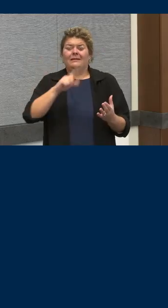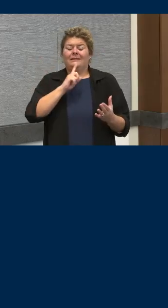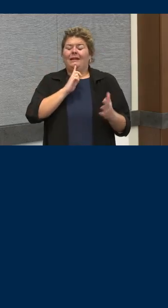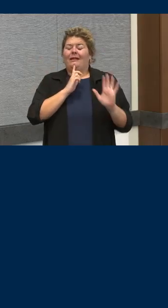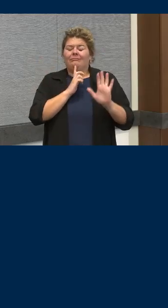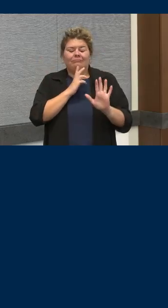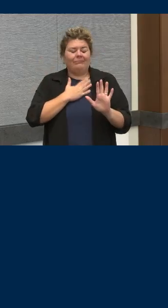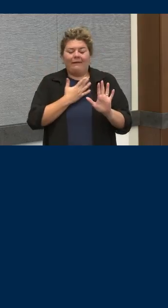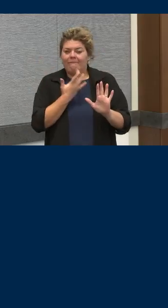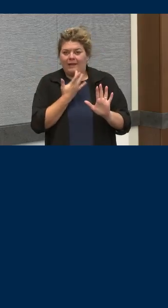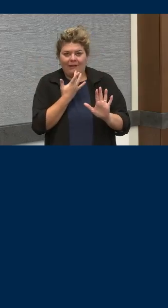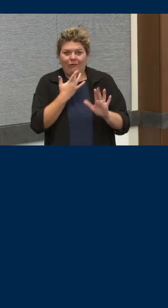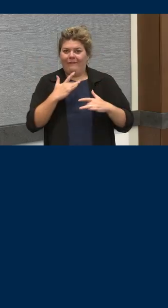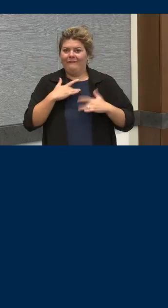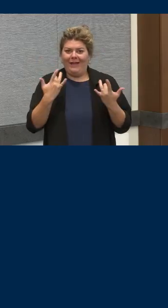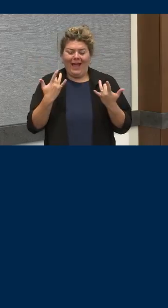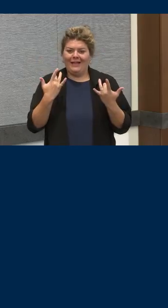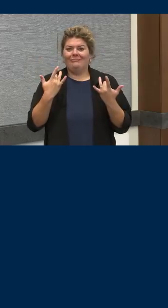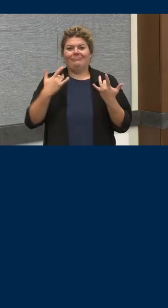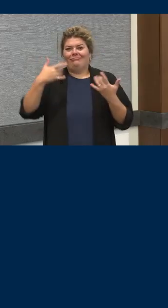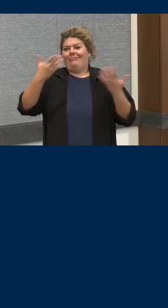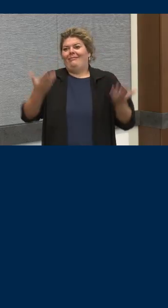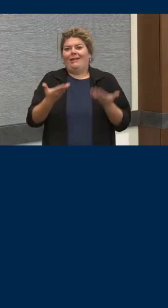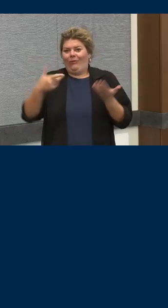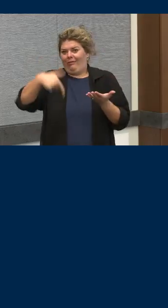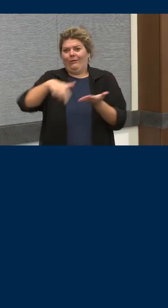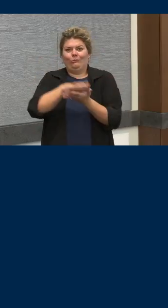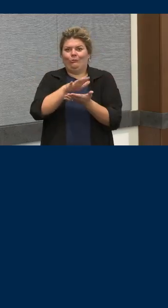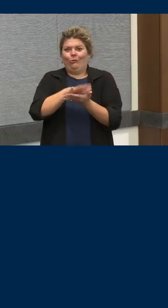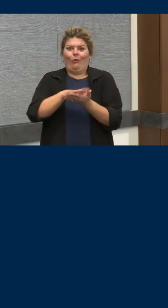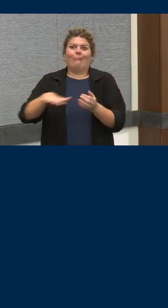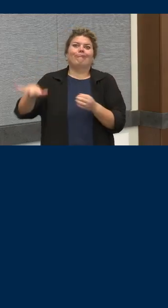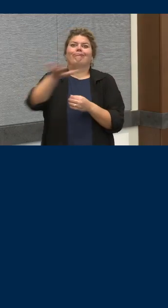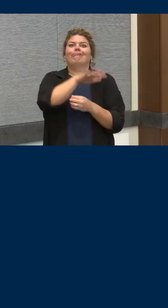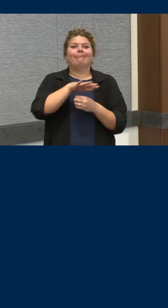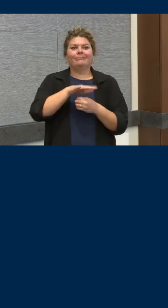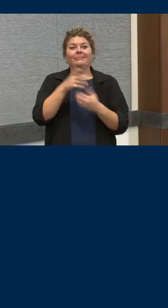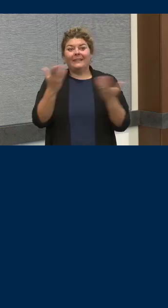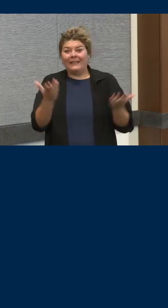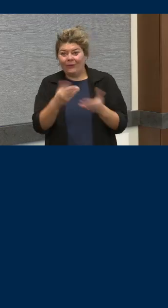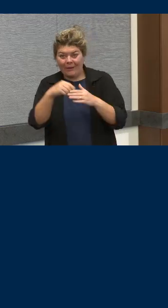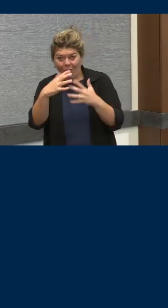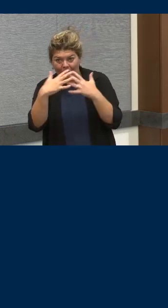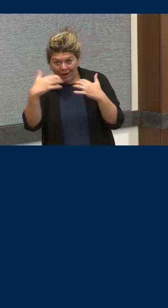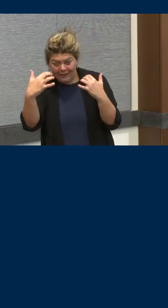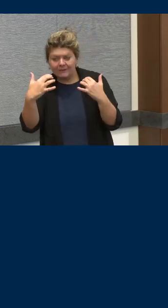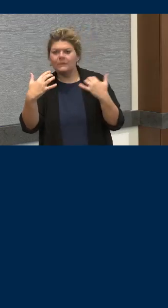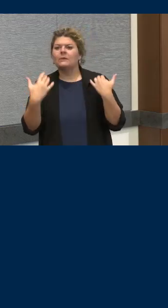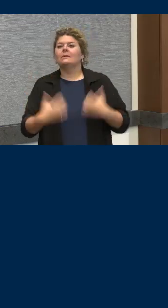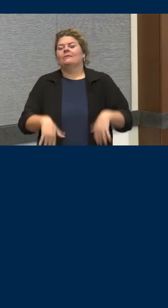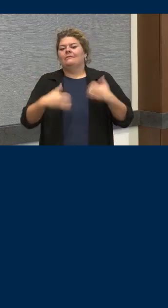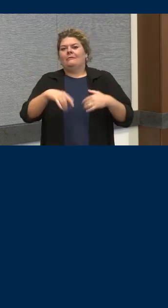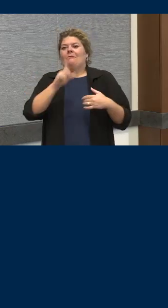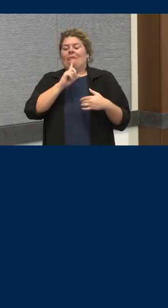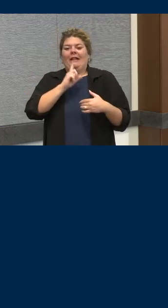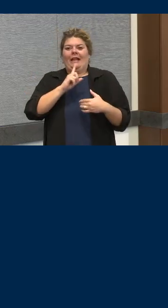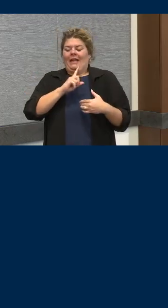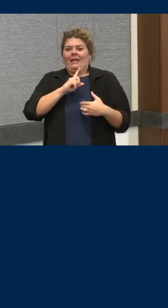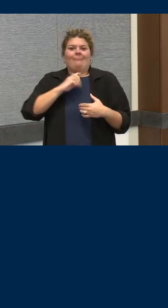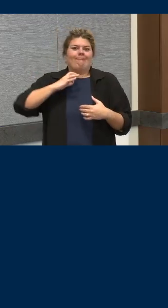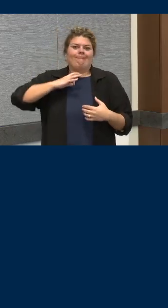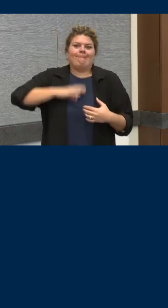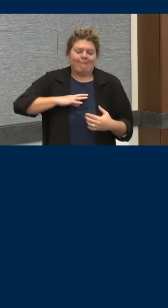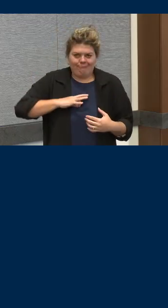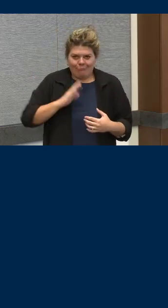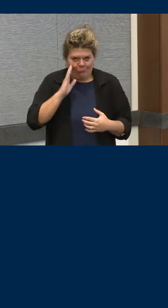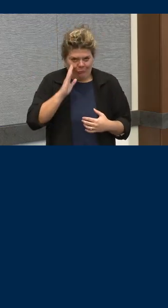of my all-time favorite events on our campus. Those of you in the audience, you are really in for a treat. We